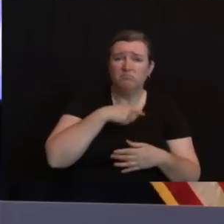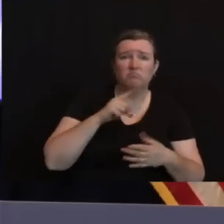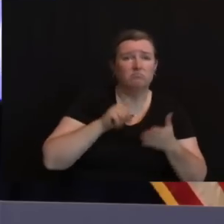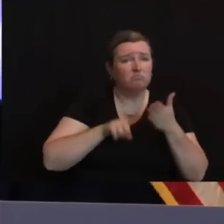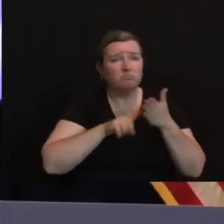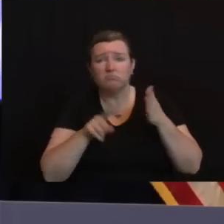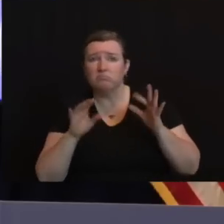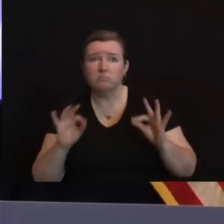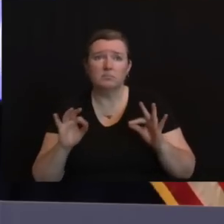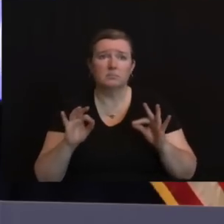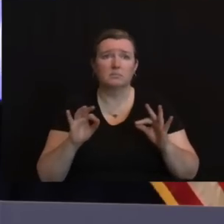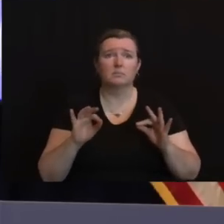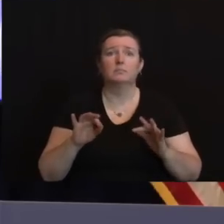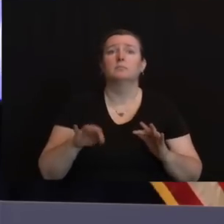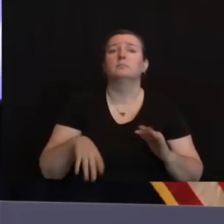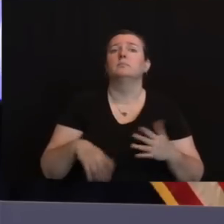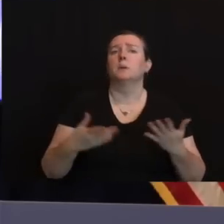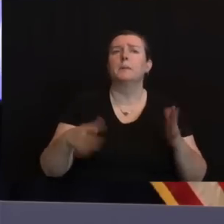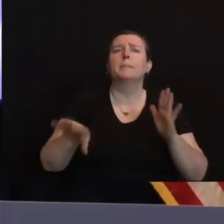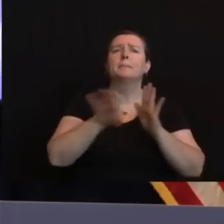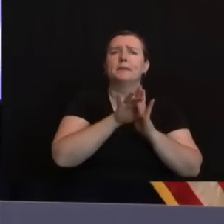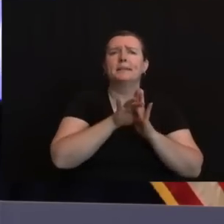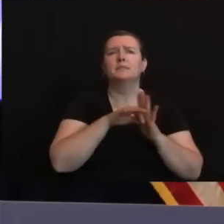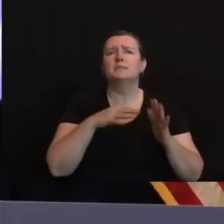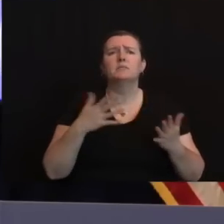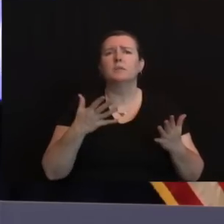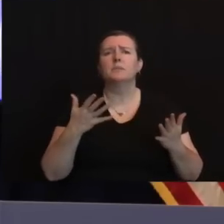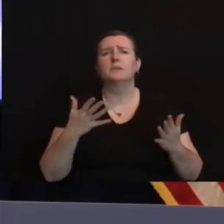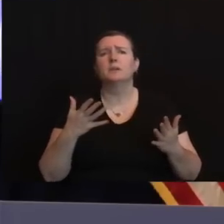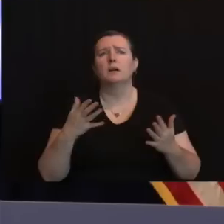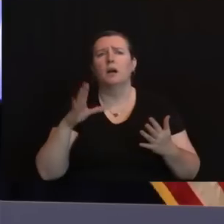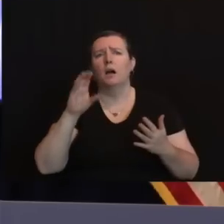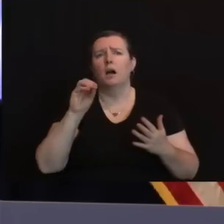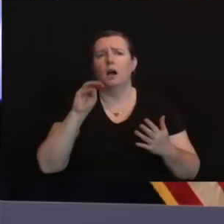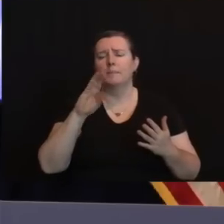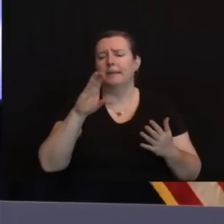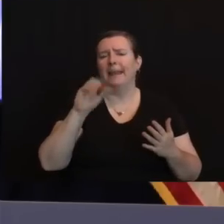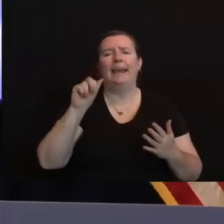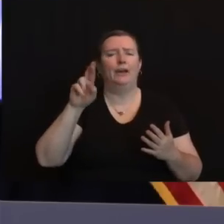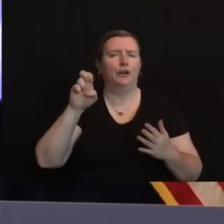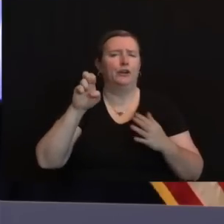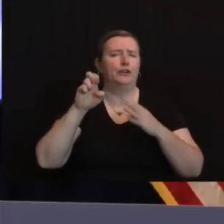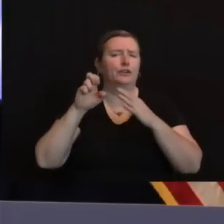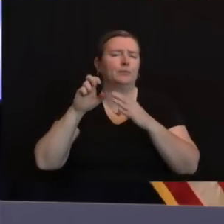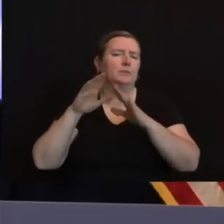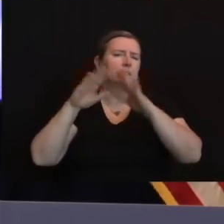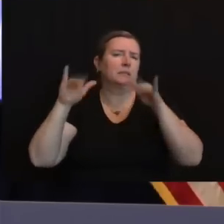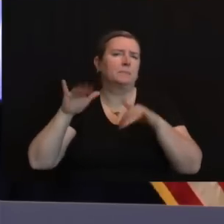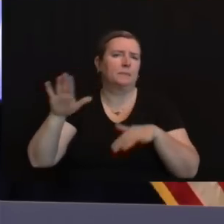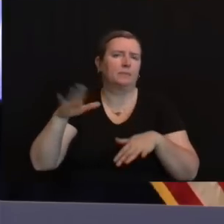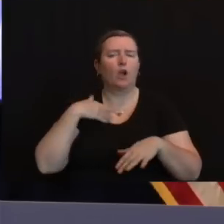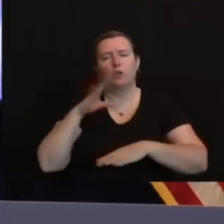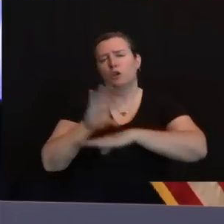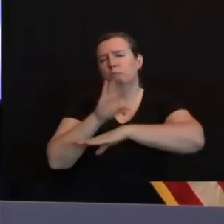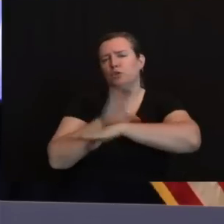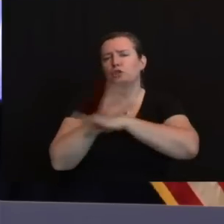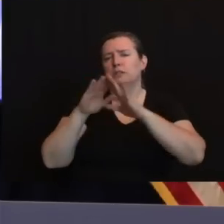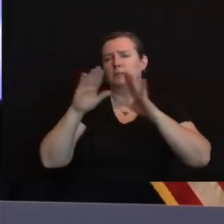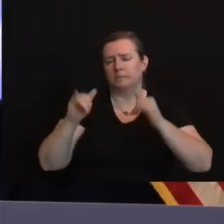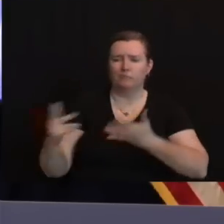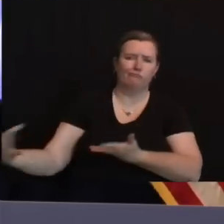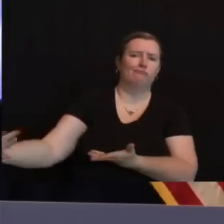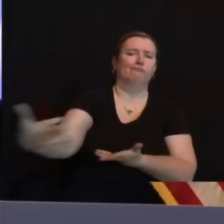ComCare as the common data reporting platform for contact tracing that will allow us to collect data uniformly